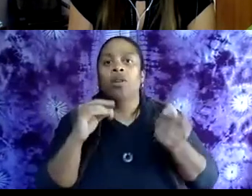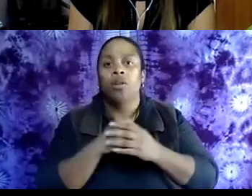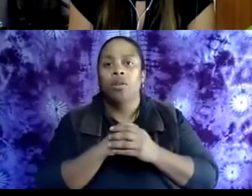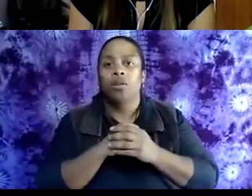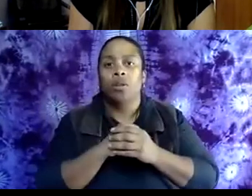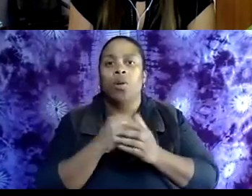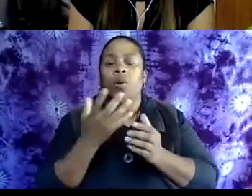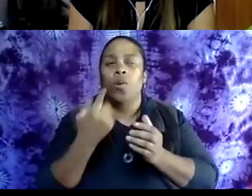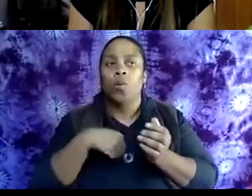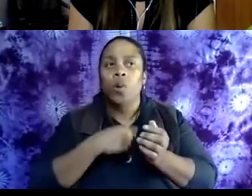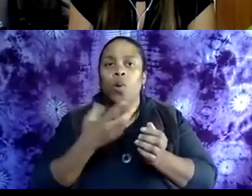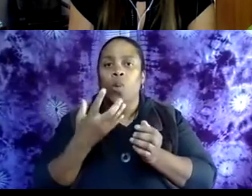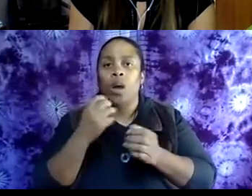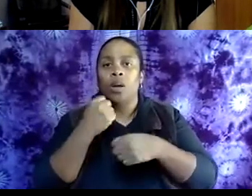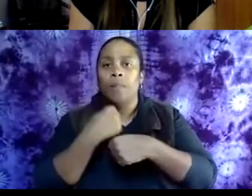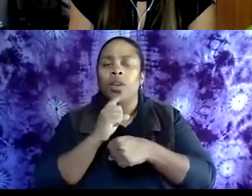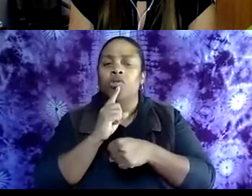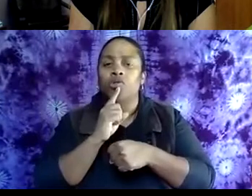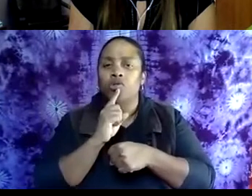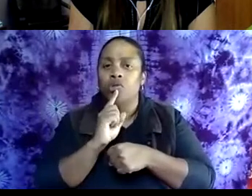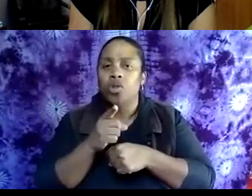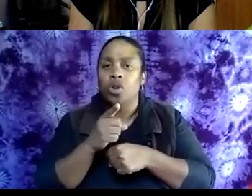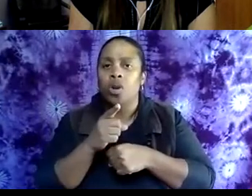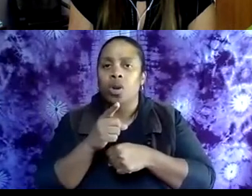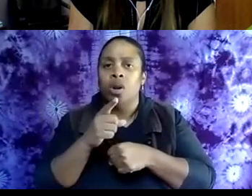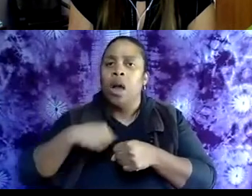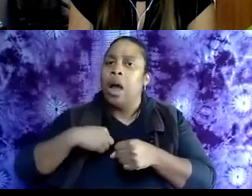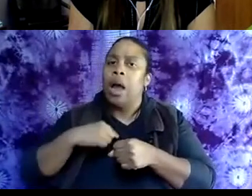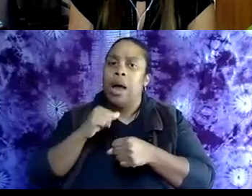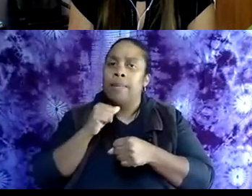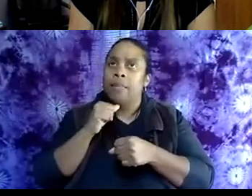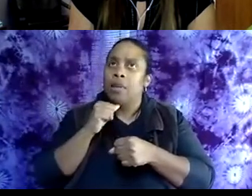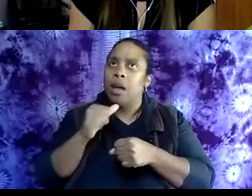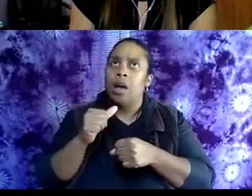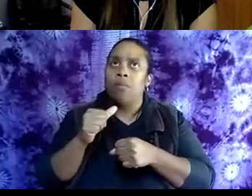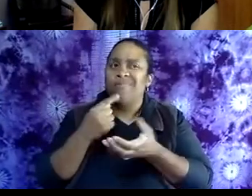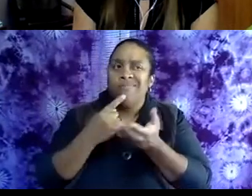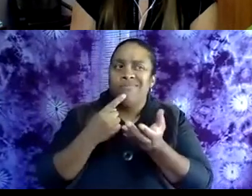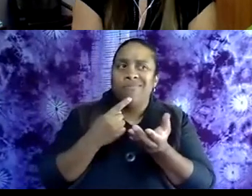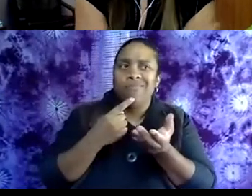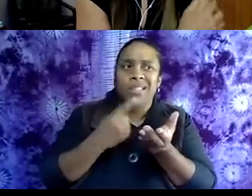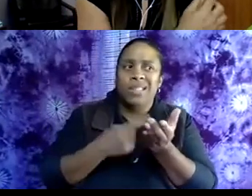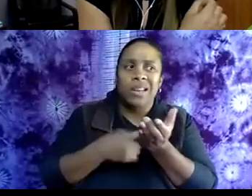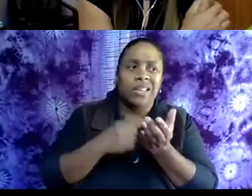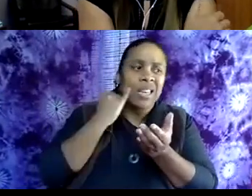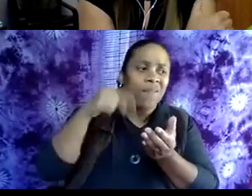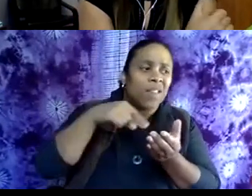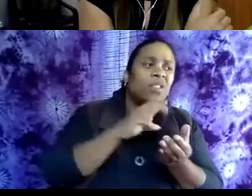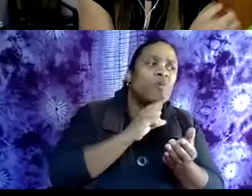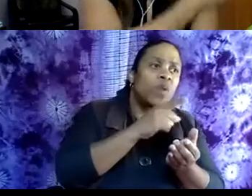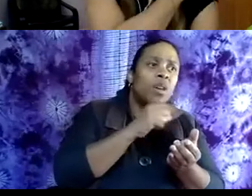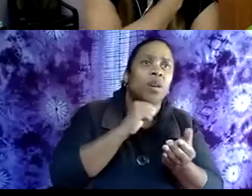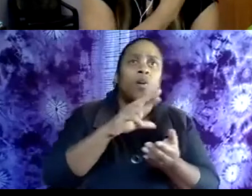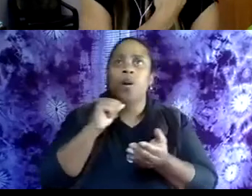to make sure that I'm pointing out that I am not speaking to whether this is real or not. Because I think this is not a question we